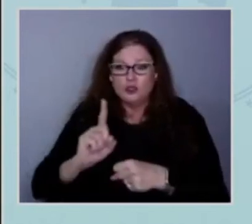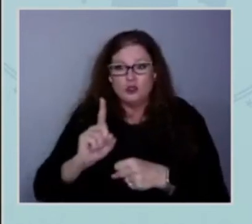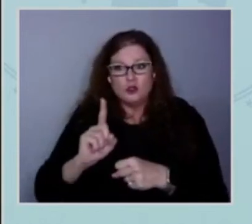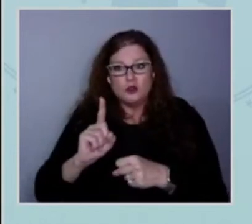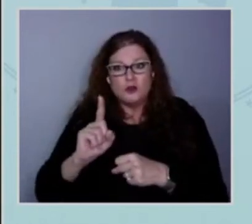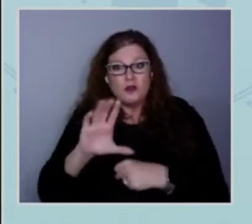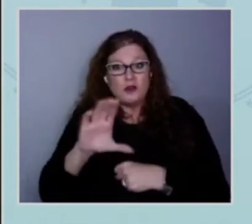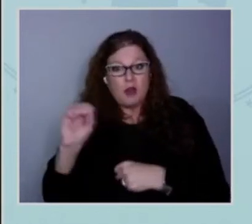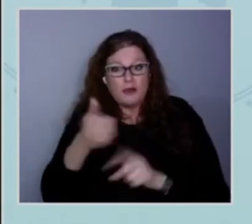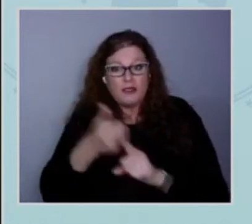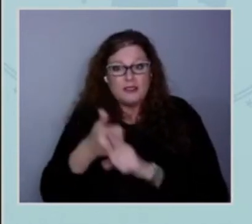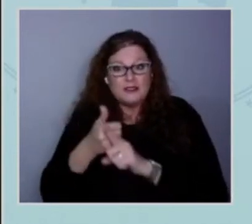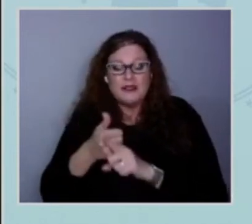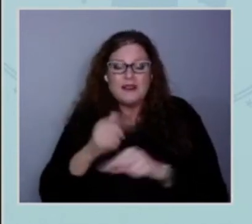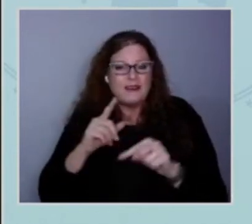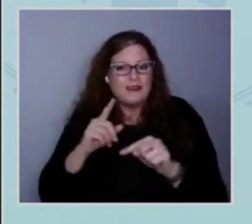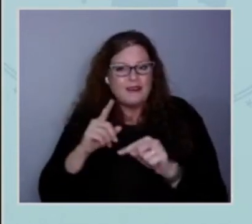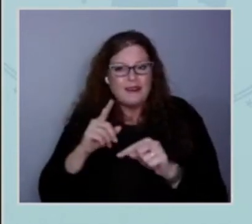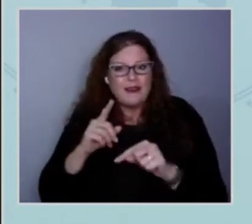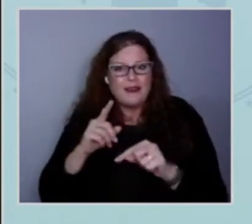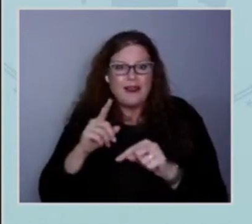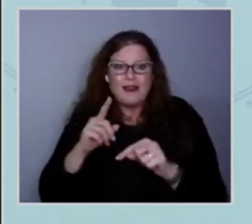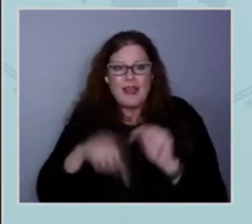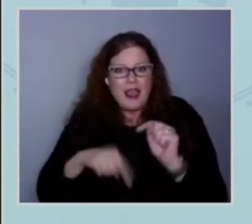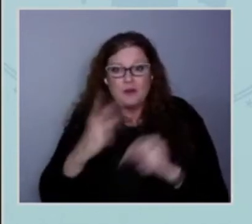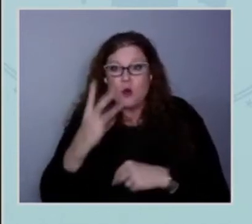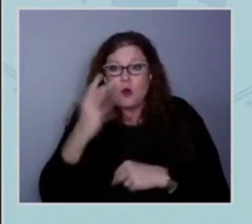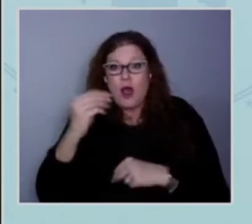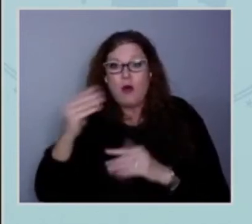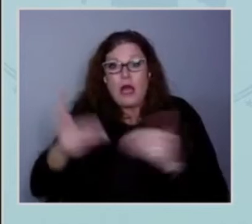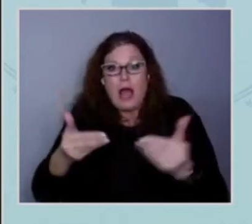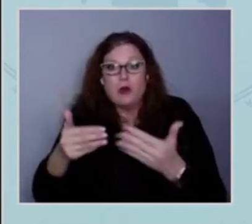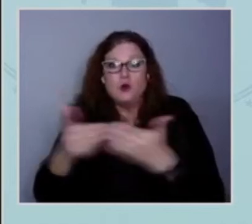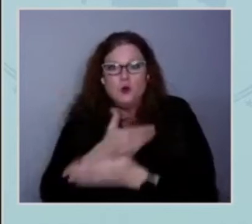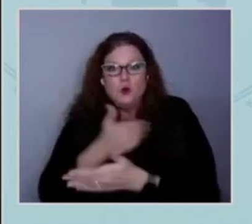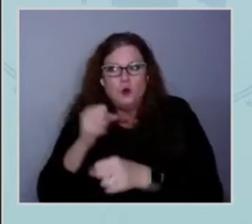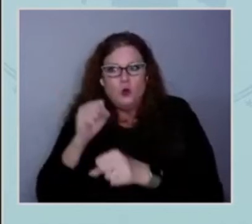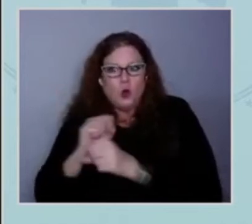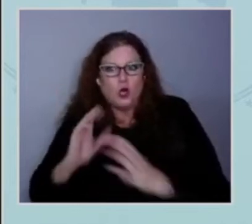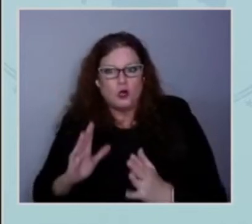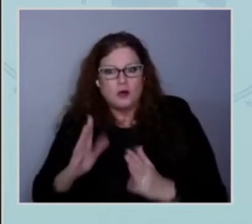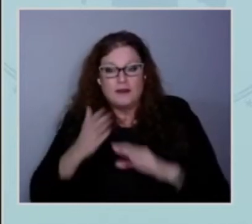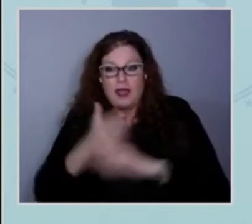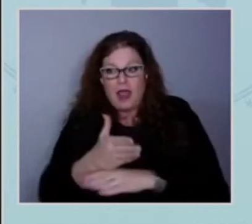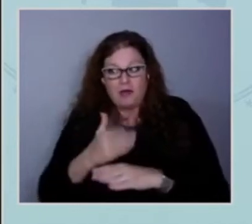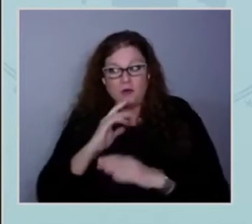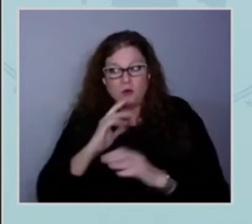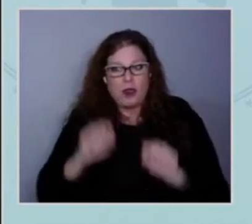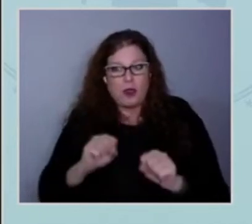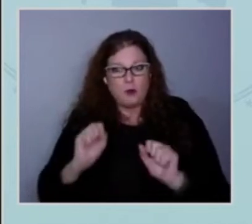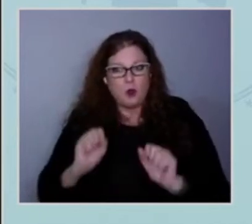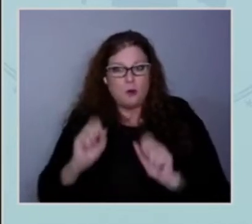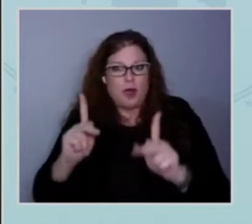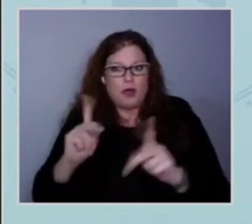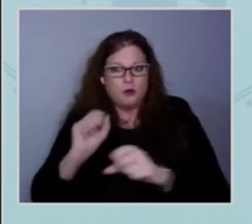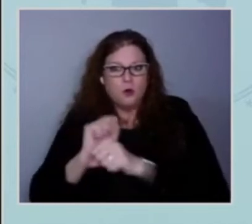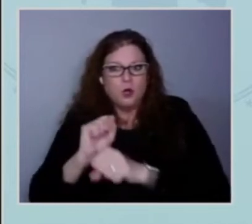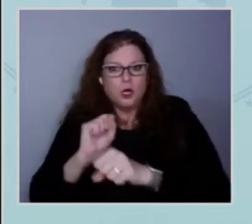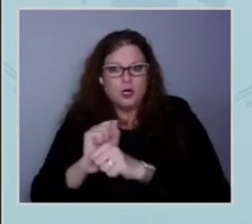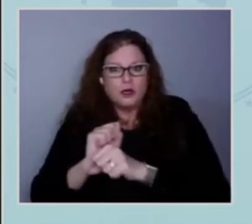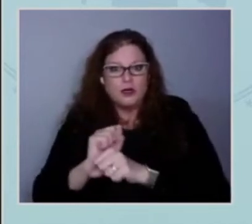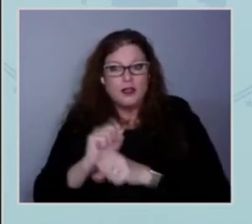the employees to come back. We want to make sure that the companies cannot go out and hire